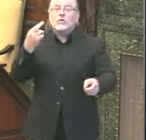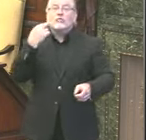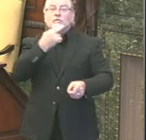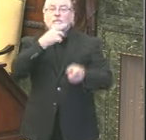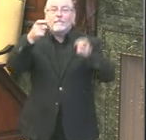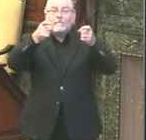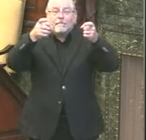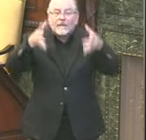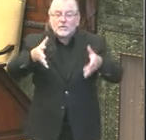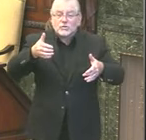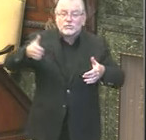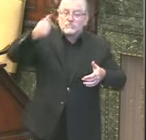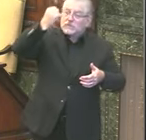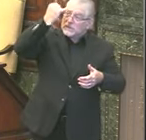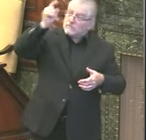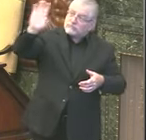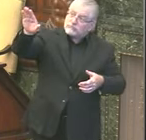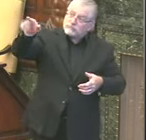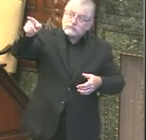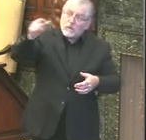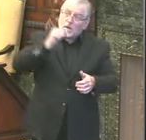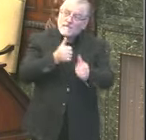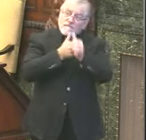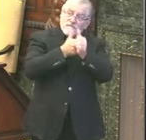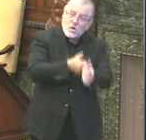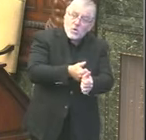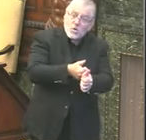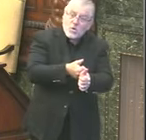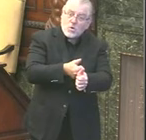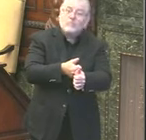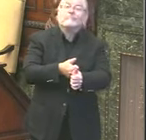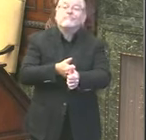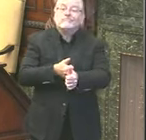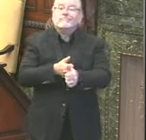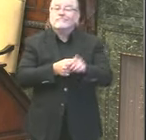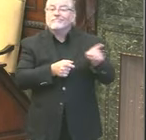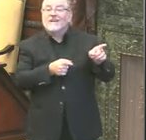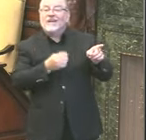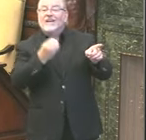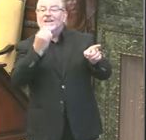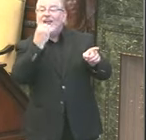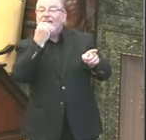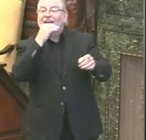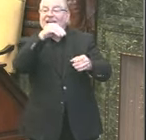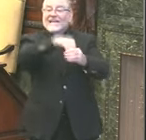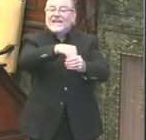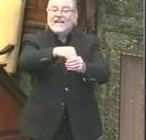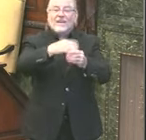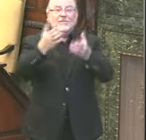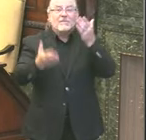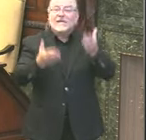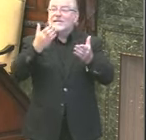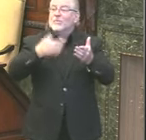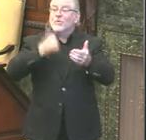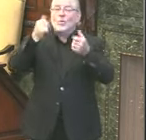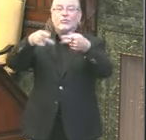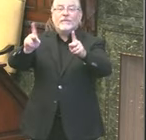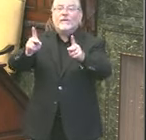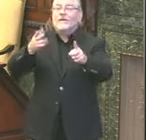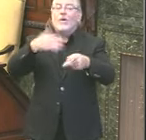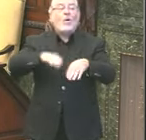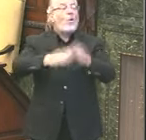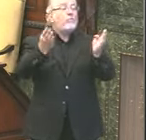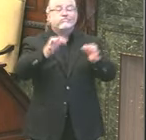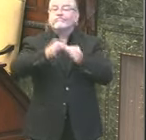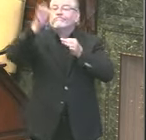may end up delaying going to indoor dining. And it could be that we will have to shut down the outdoor dining. We've made so much progress. Let's not